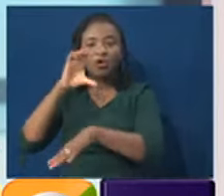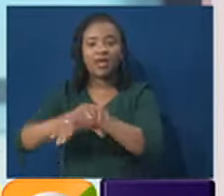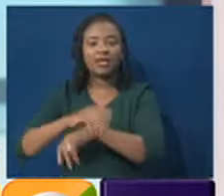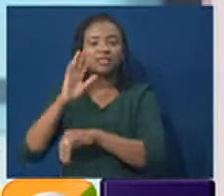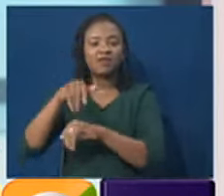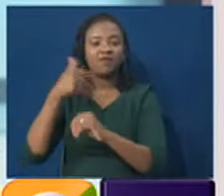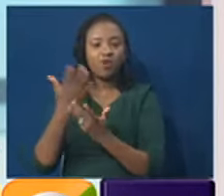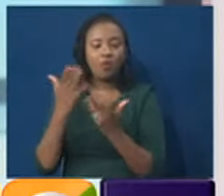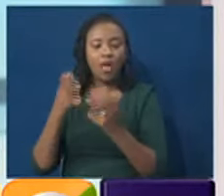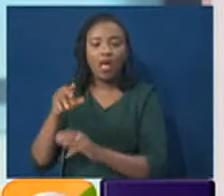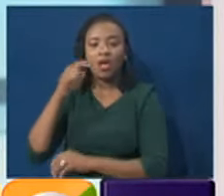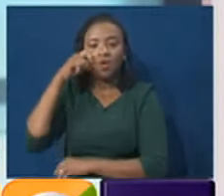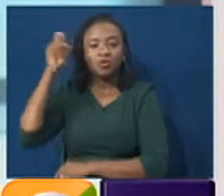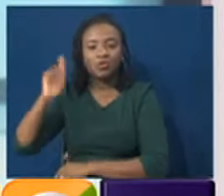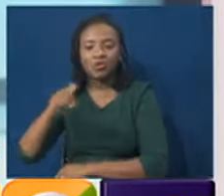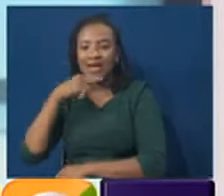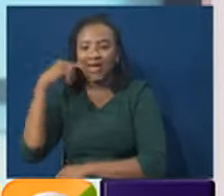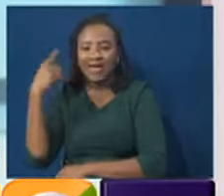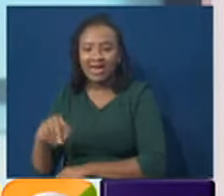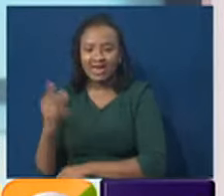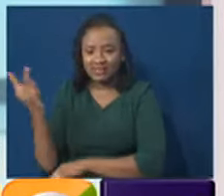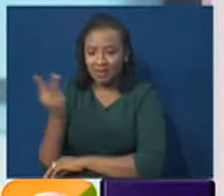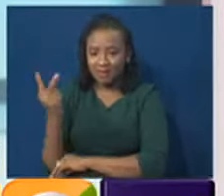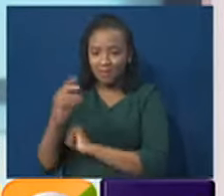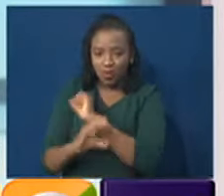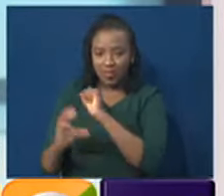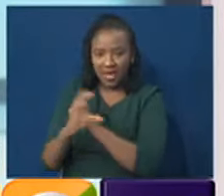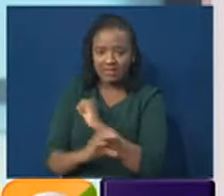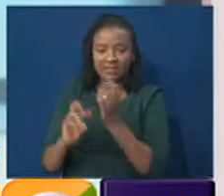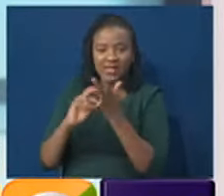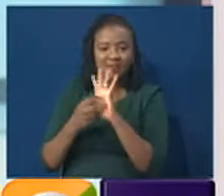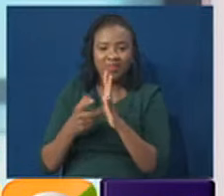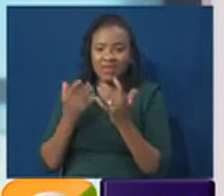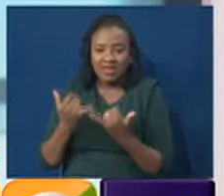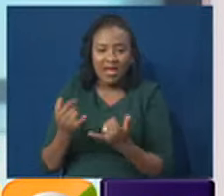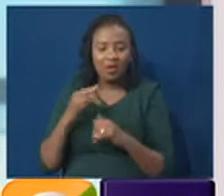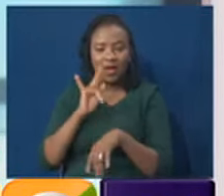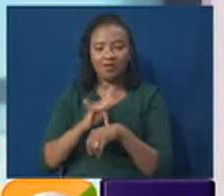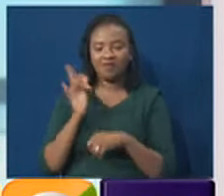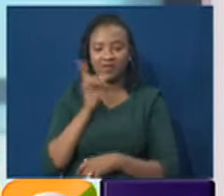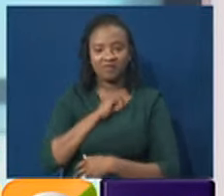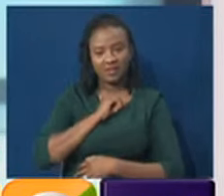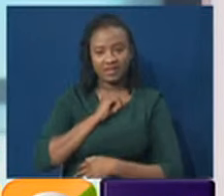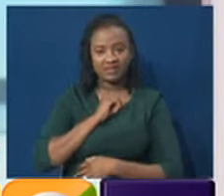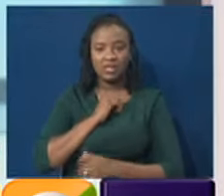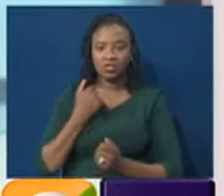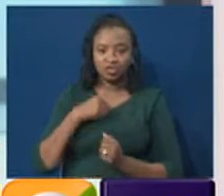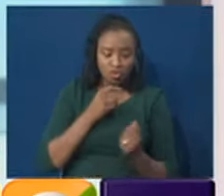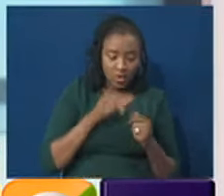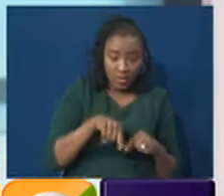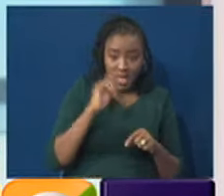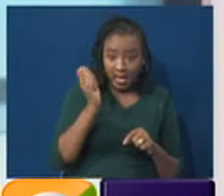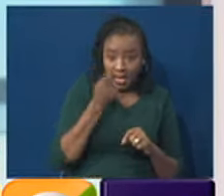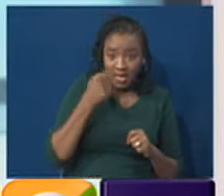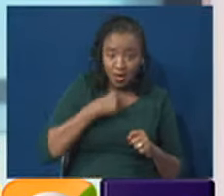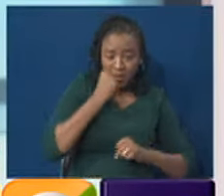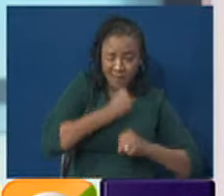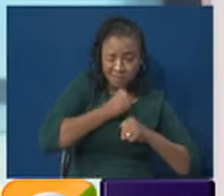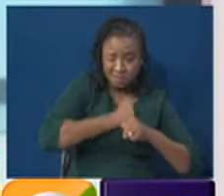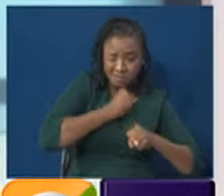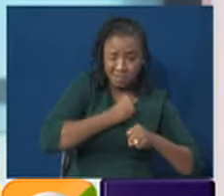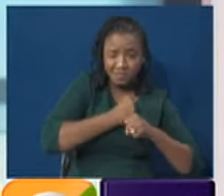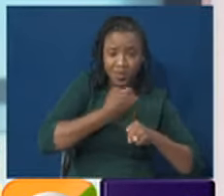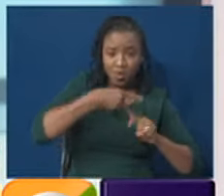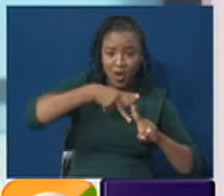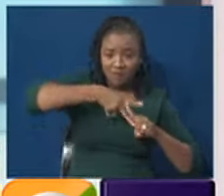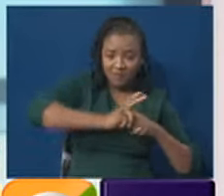from Ukraine and Russia. So all these have contributed. So as we struggle to fix this problem as a country, as a